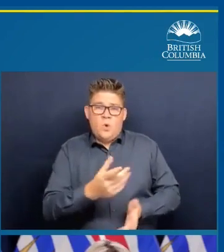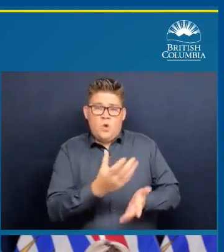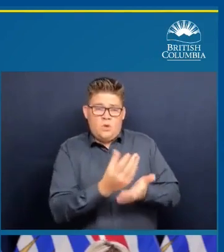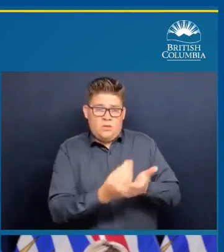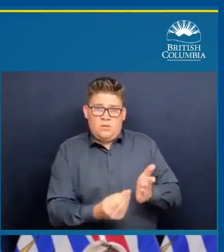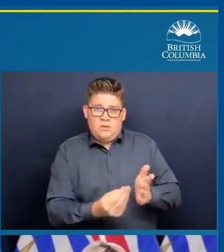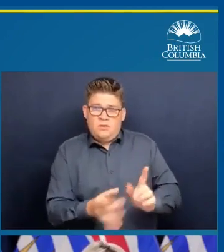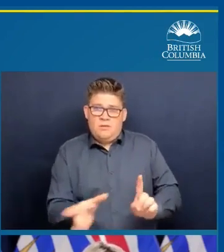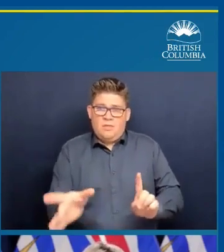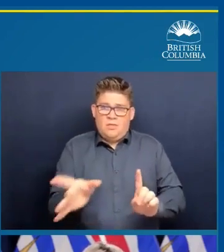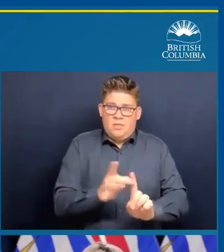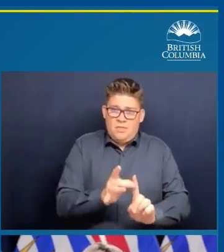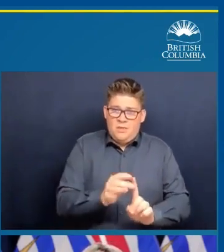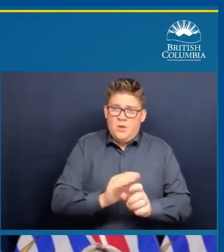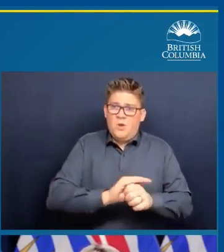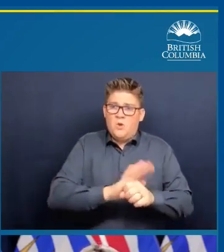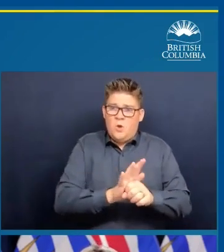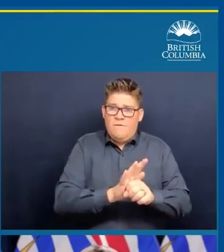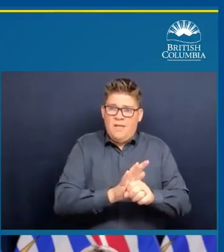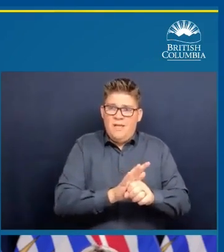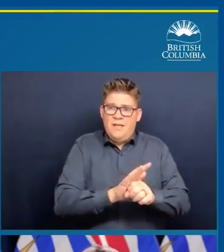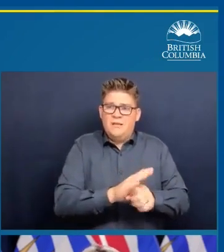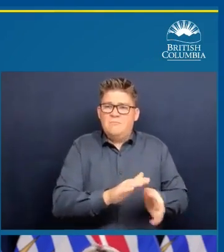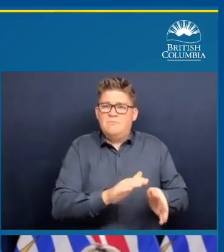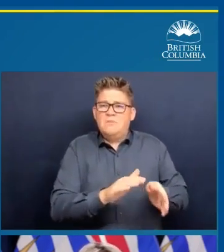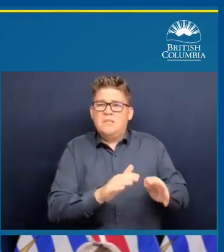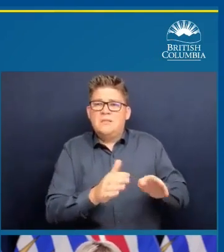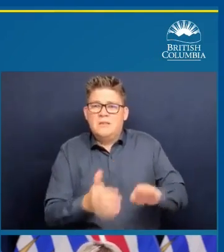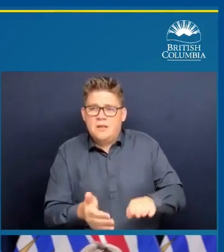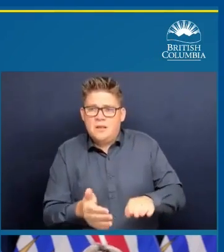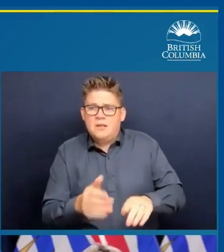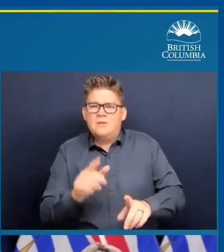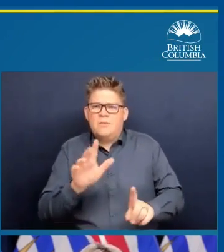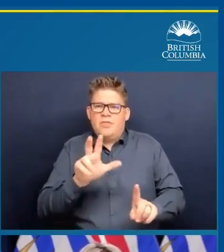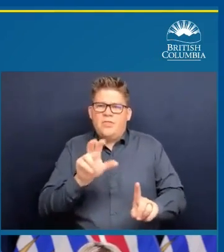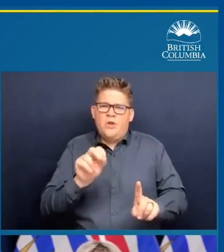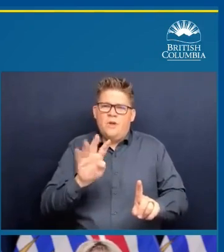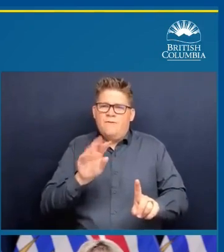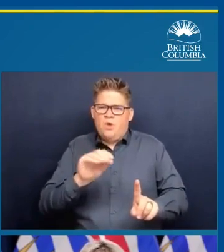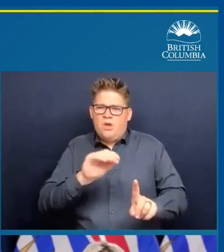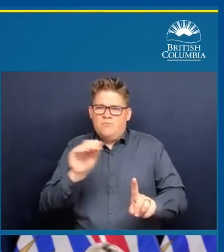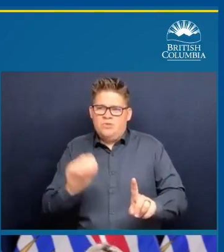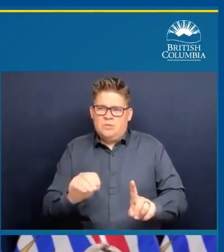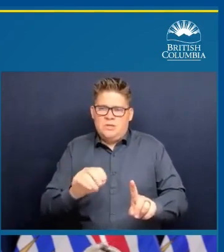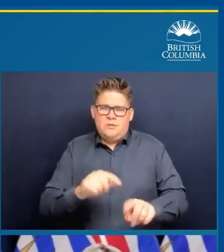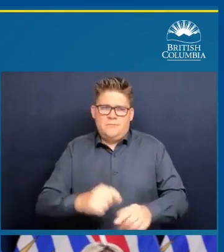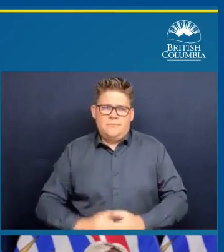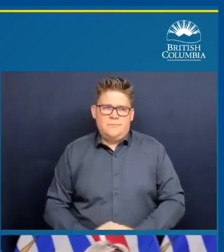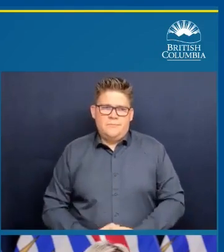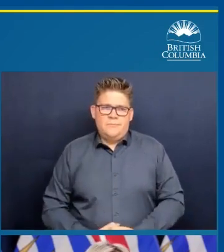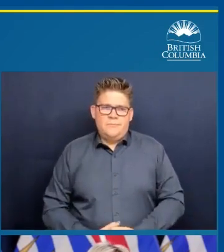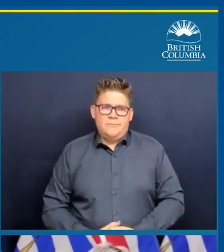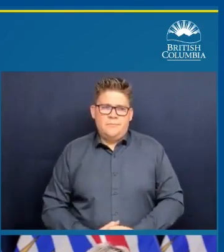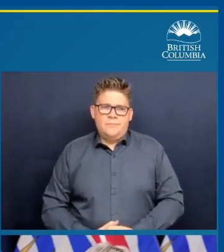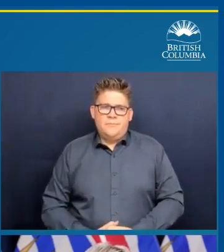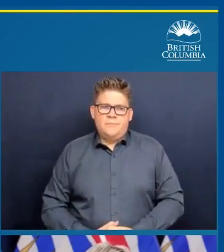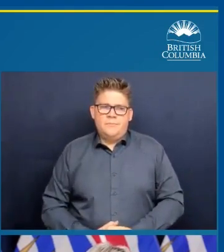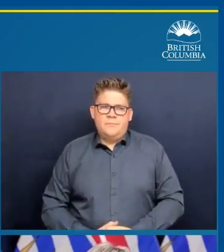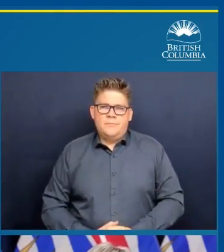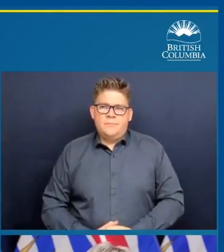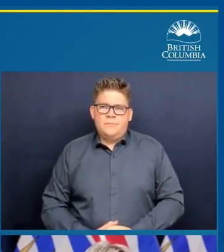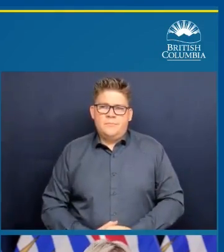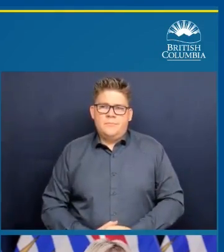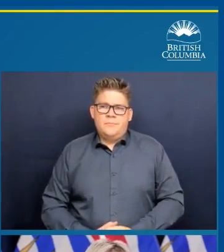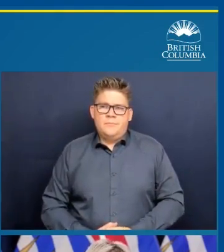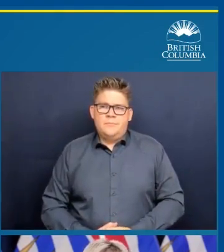more information about that. So if we look at hospitalization rates by age, we all along in